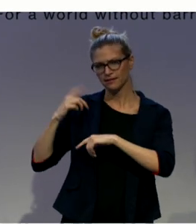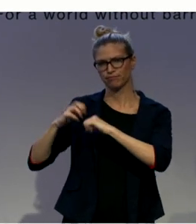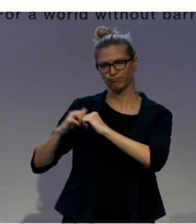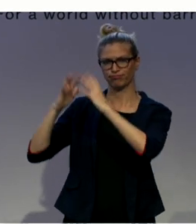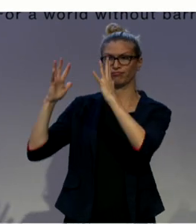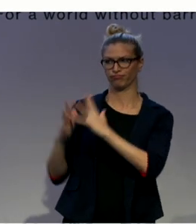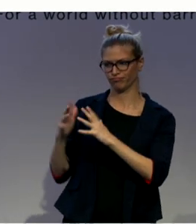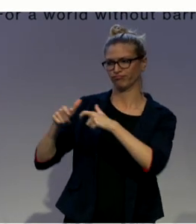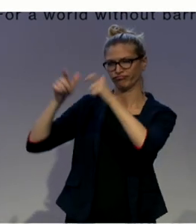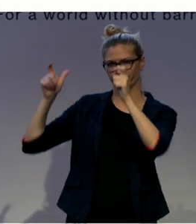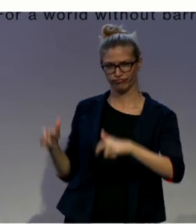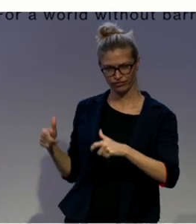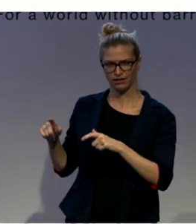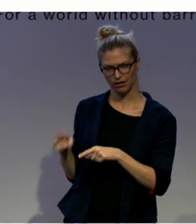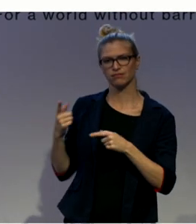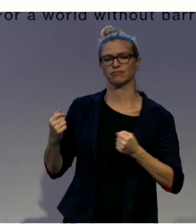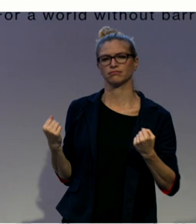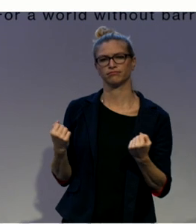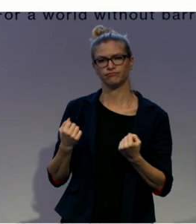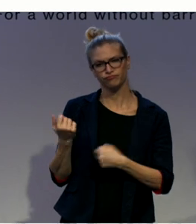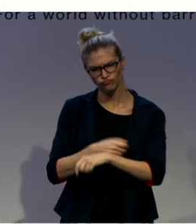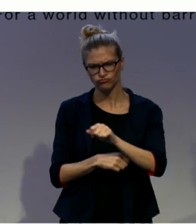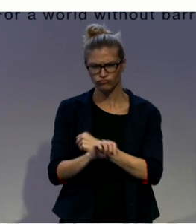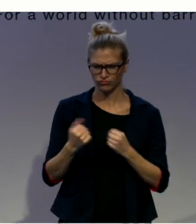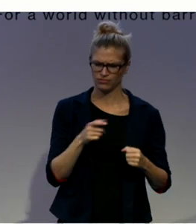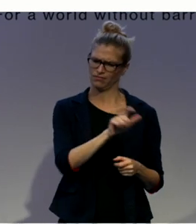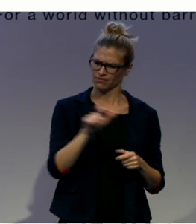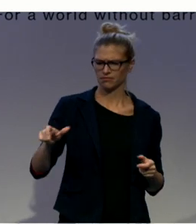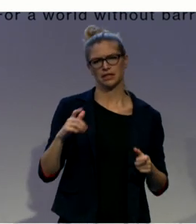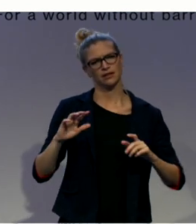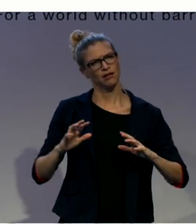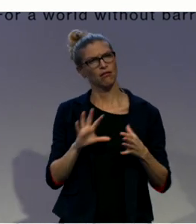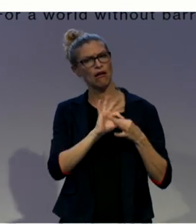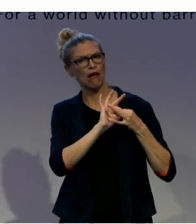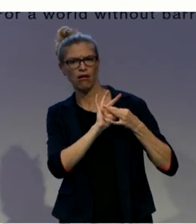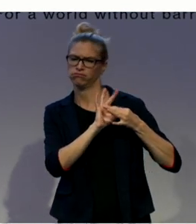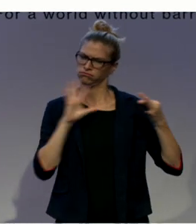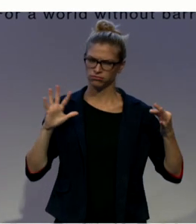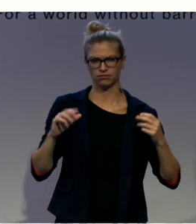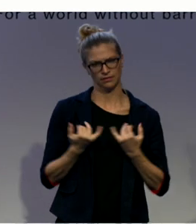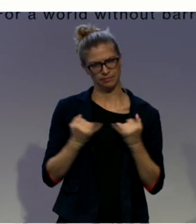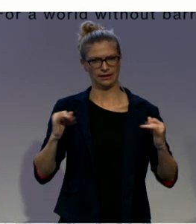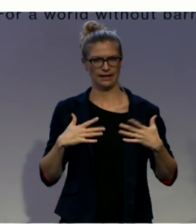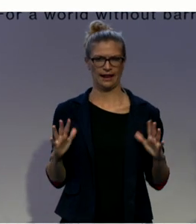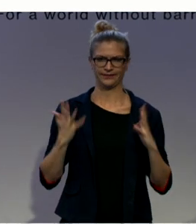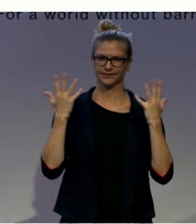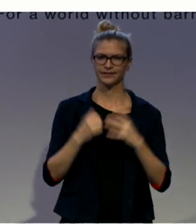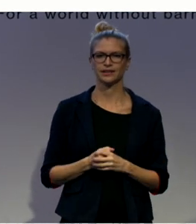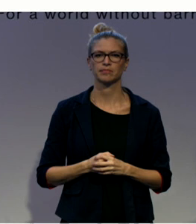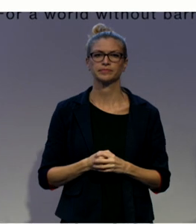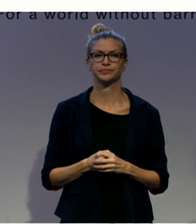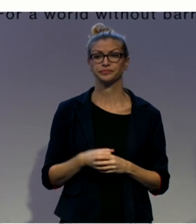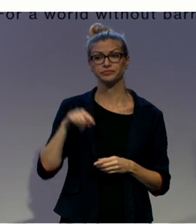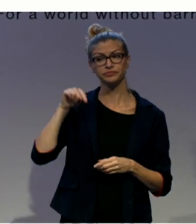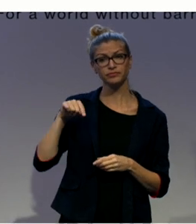severe disabilities in Cambodia, and we have been working tirelessly to disseminate